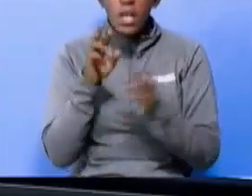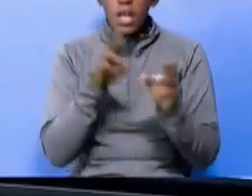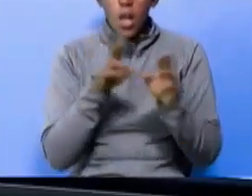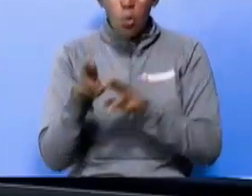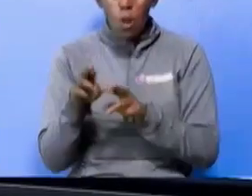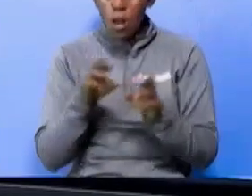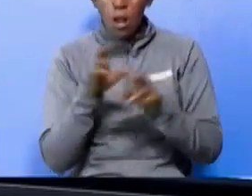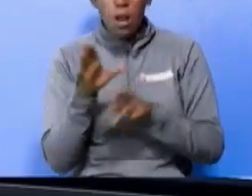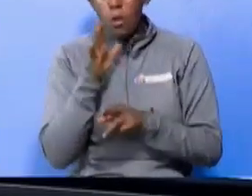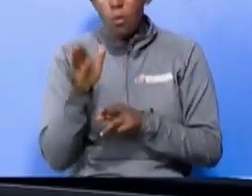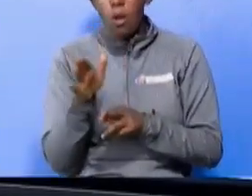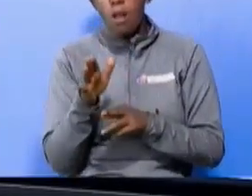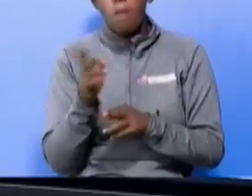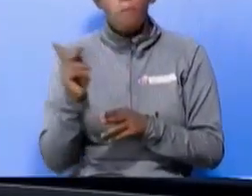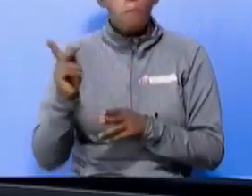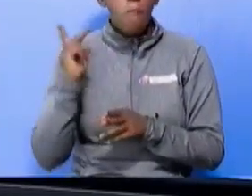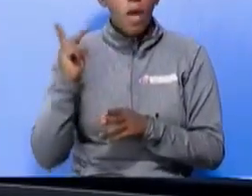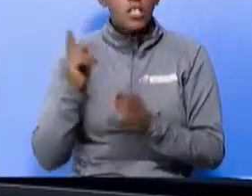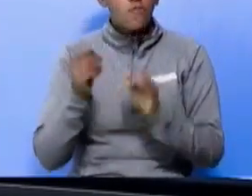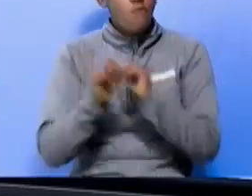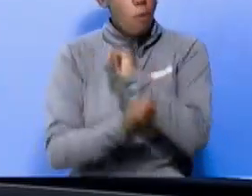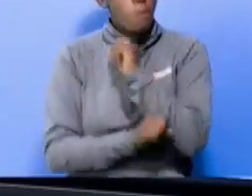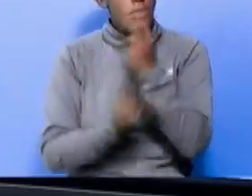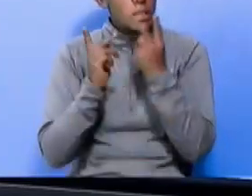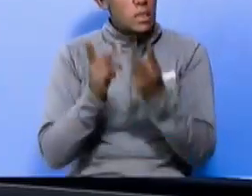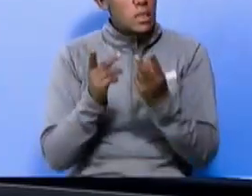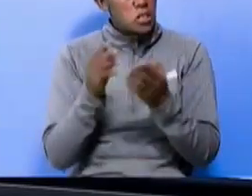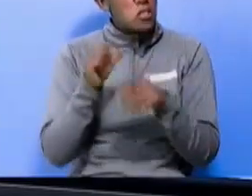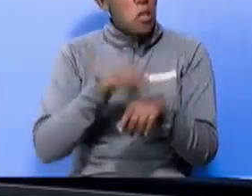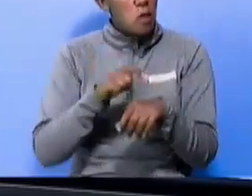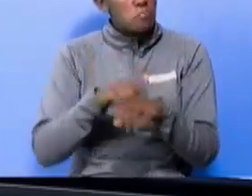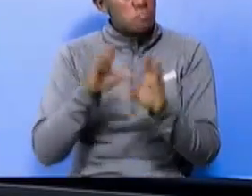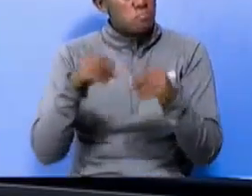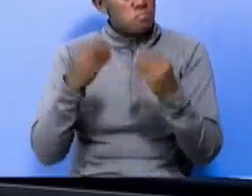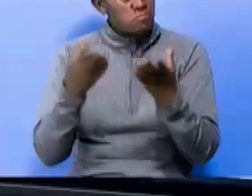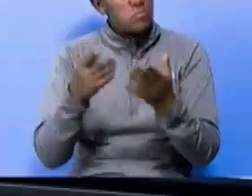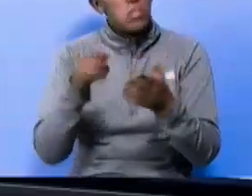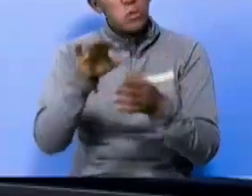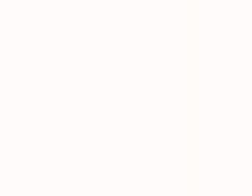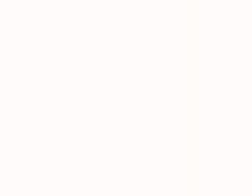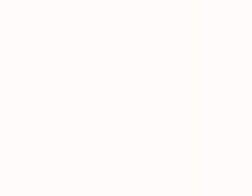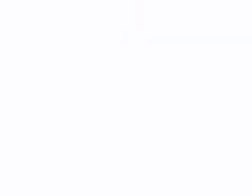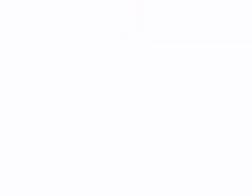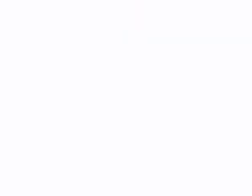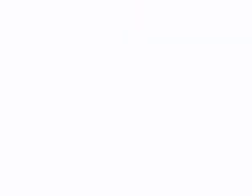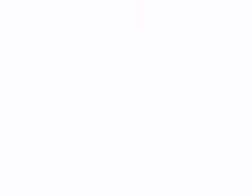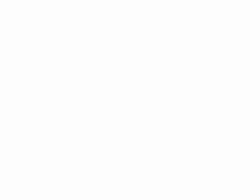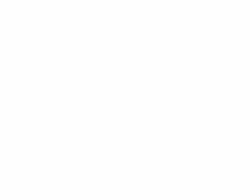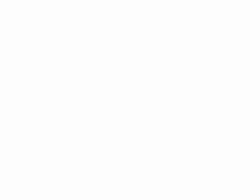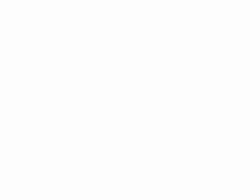and irregular past forms. Let me give you some time and try to practice together. Good.